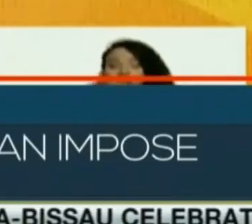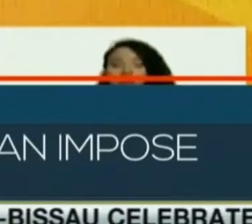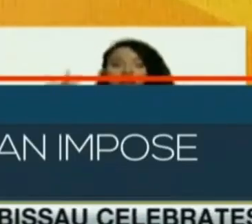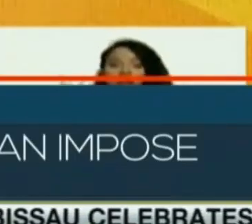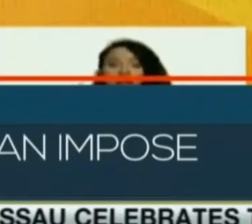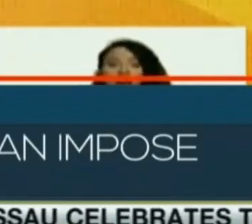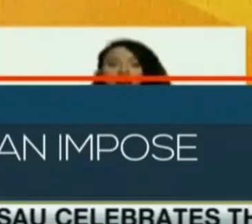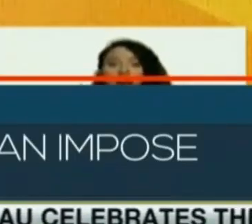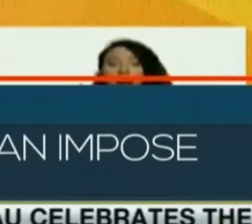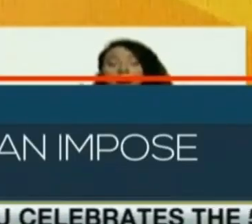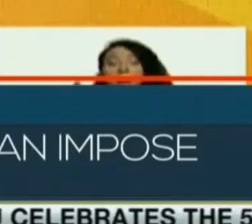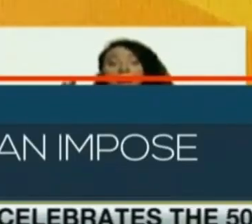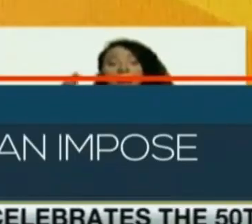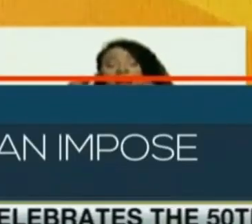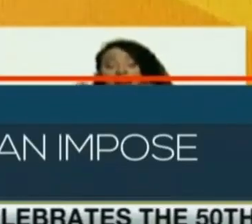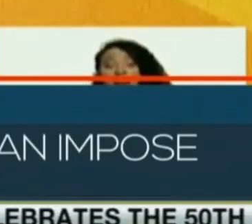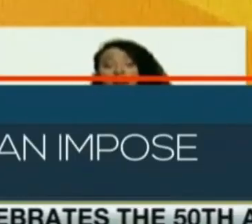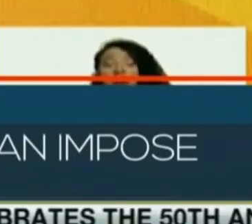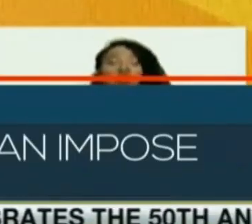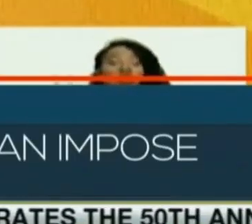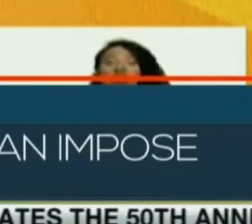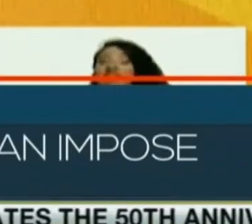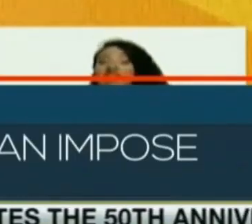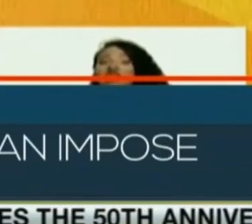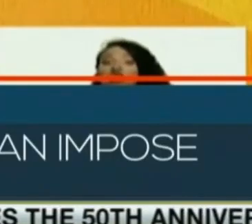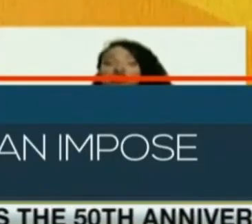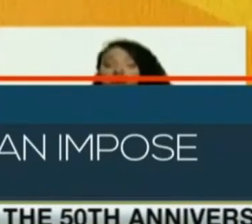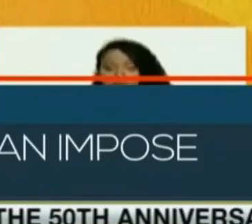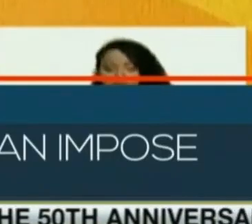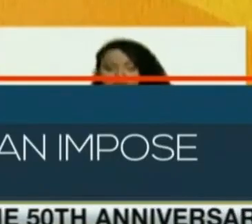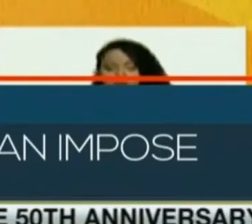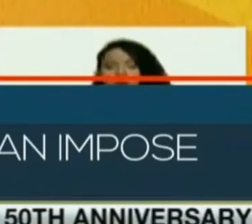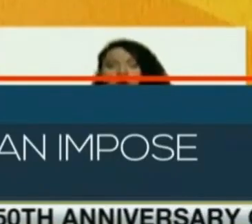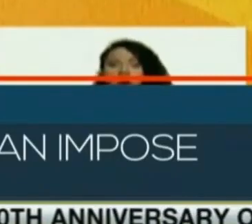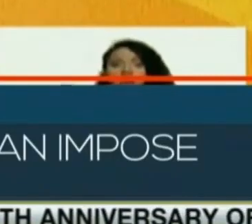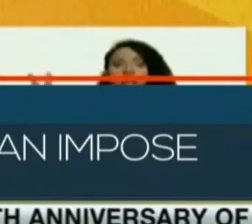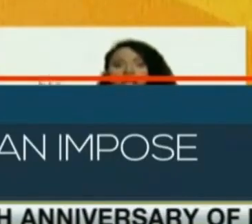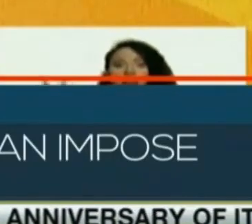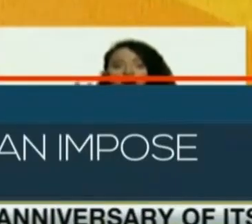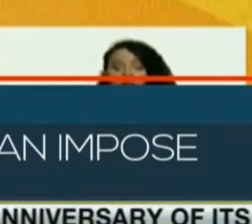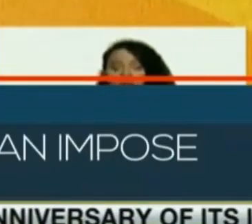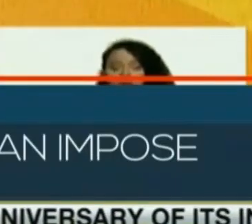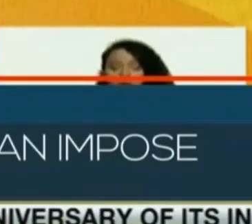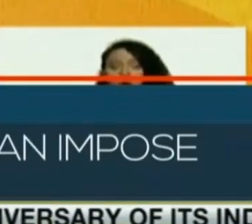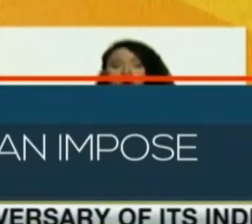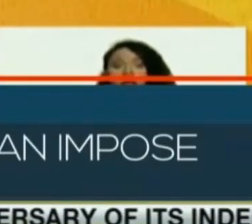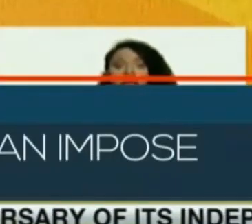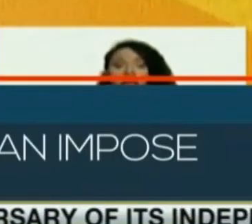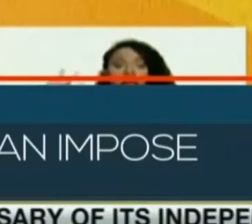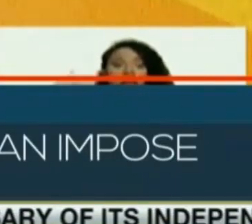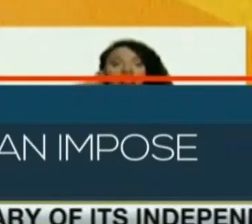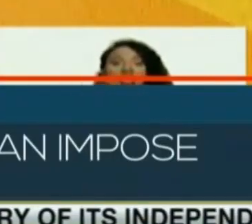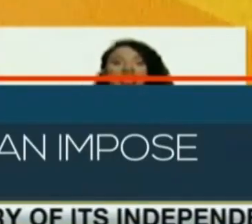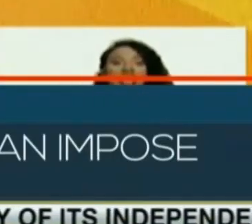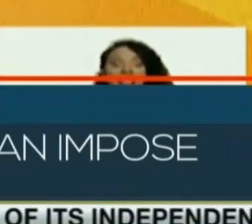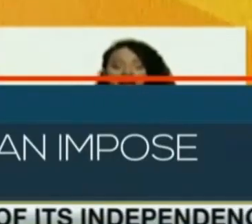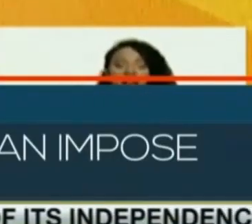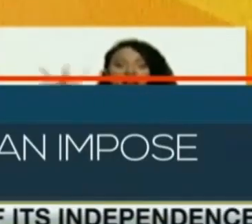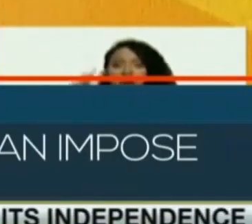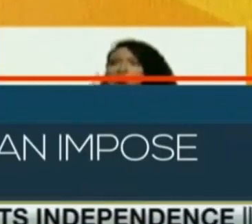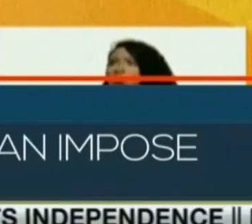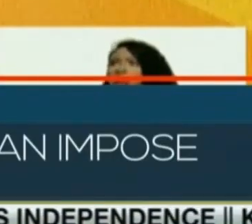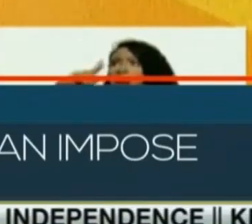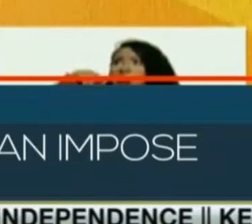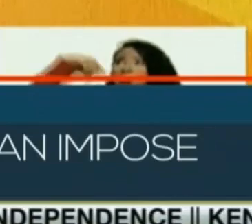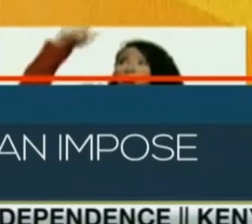Venezuela matters are solved by Venezuelan women and men. The rights of Venezuela are exercised in Venezuela, and no legal